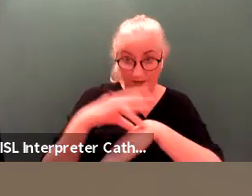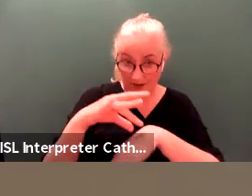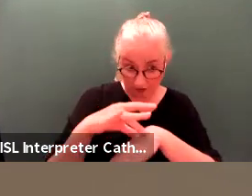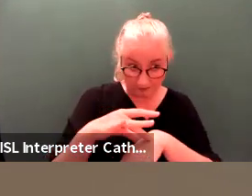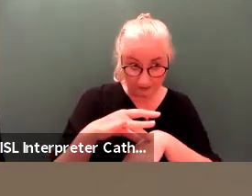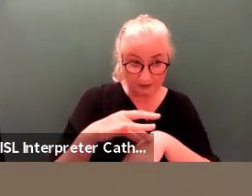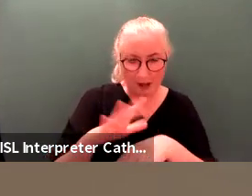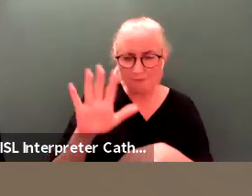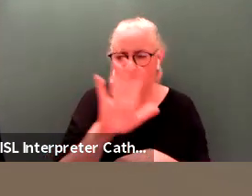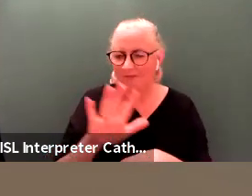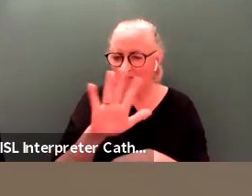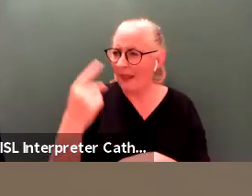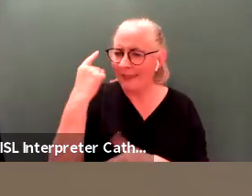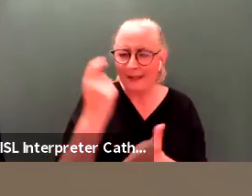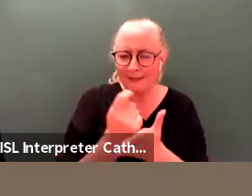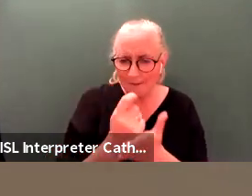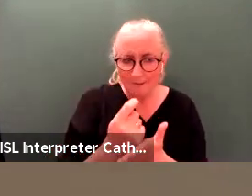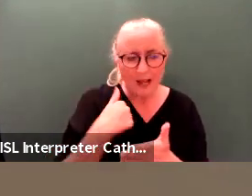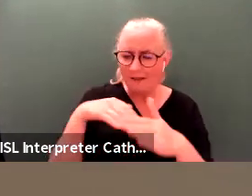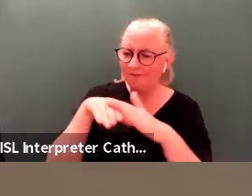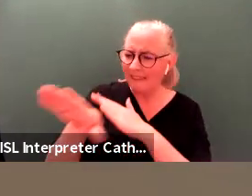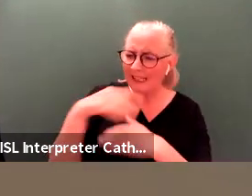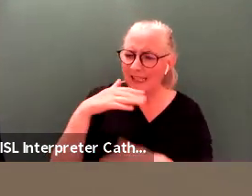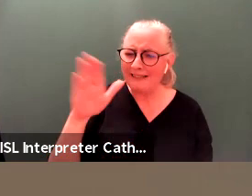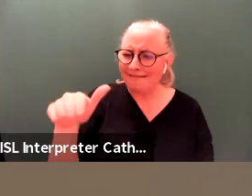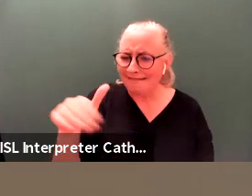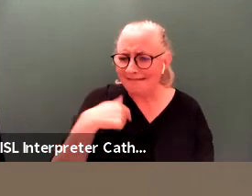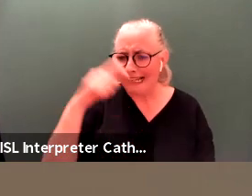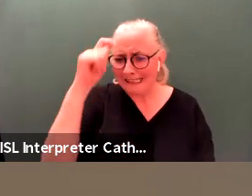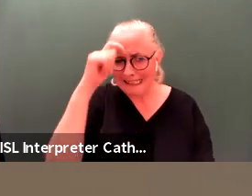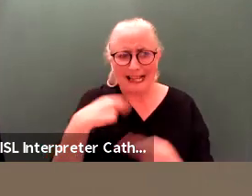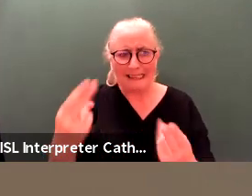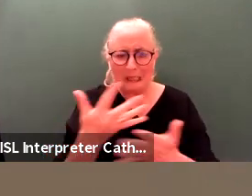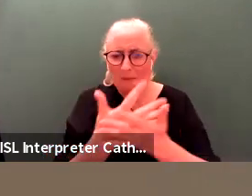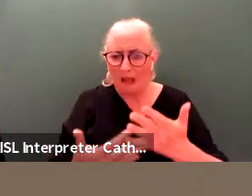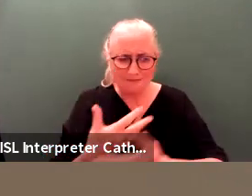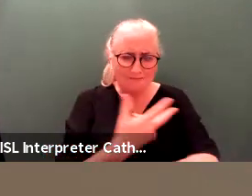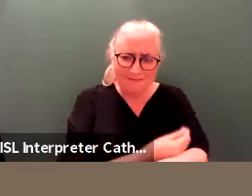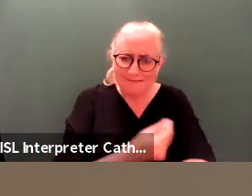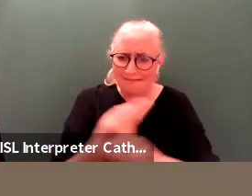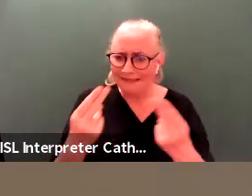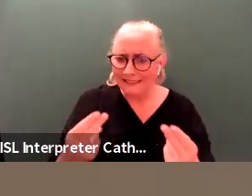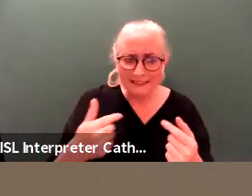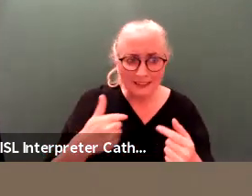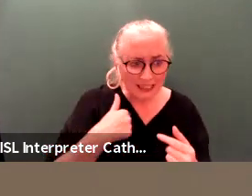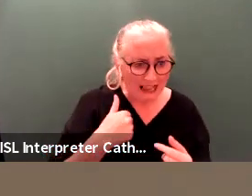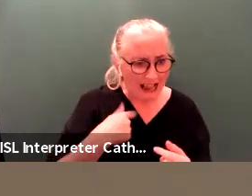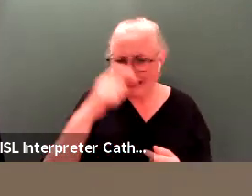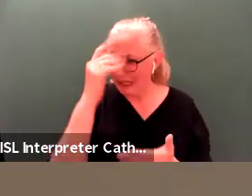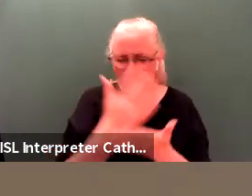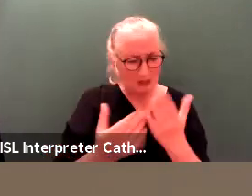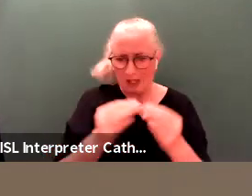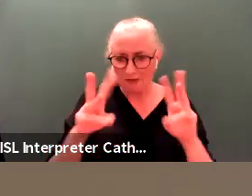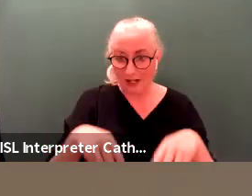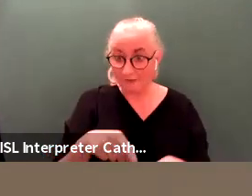around that time, and when I went into her, I kind of said, I think I need to get bloods done, and I think I could be, there's something wrong with me. And she just